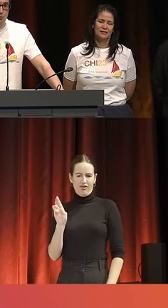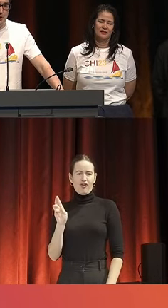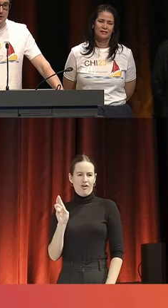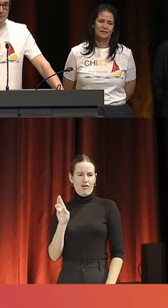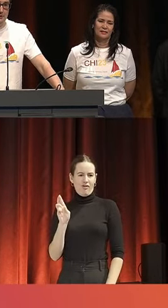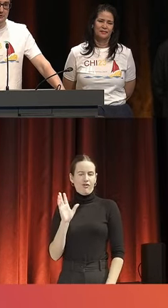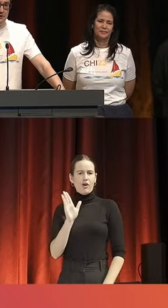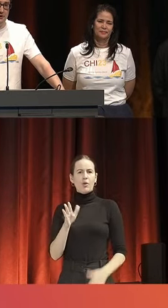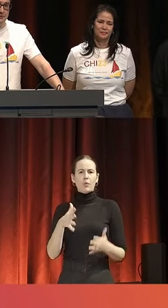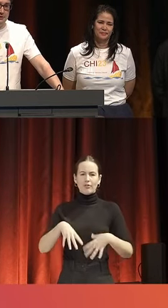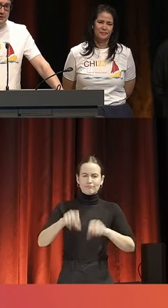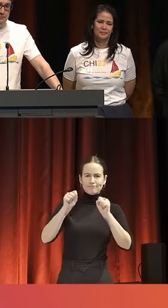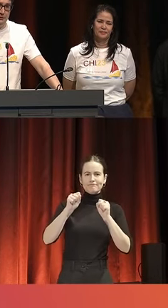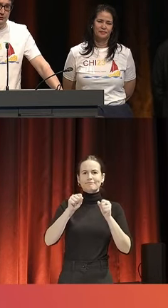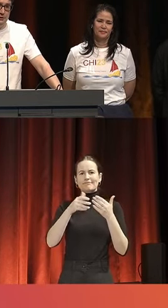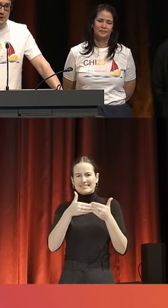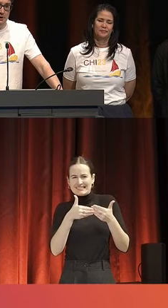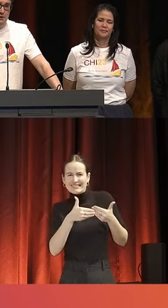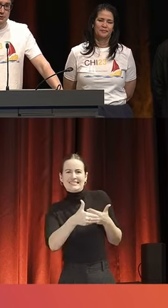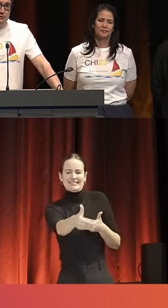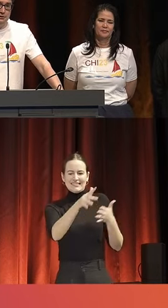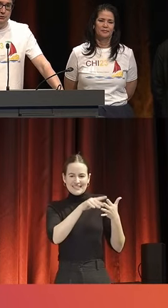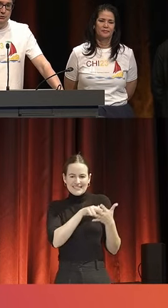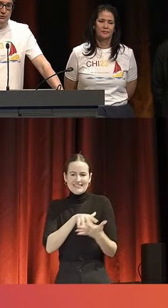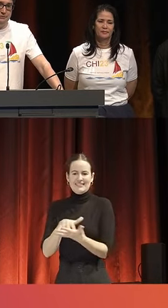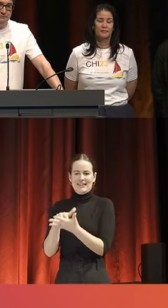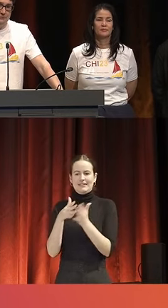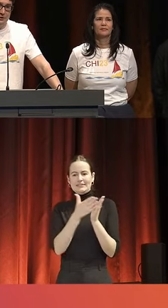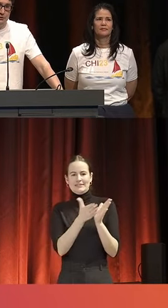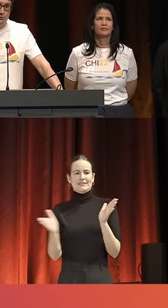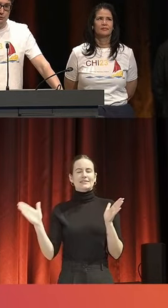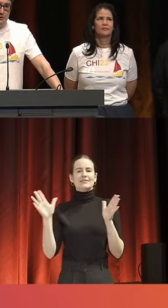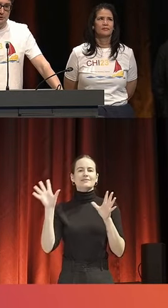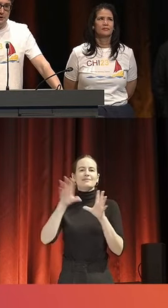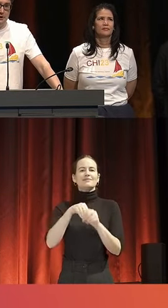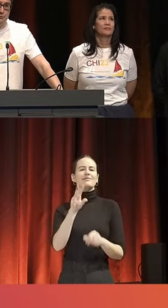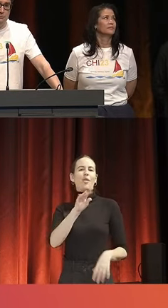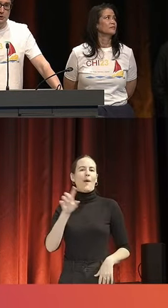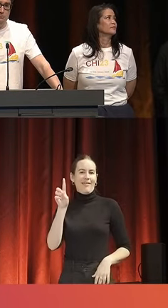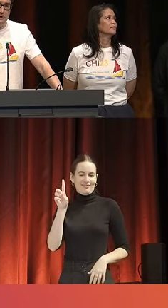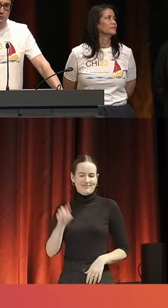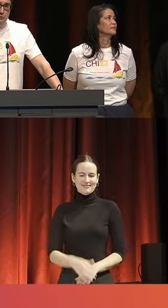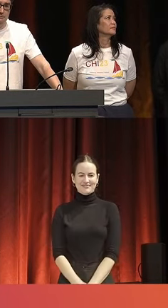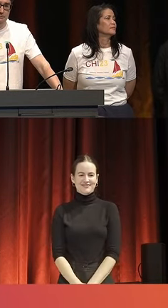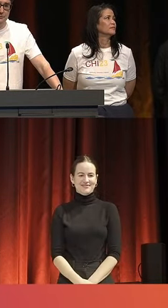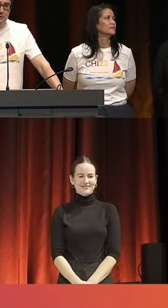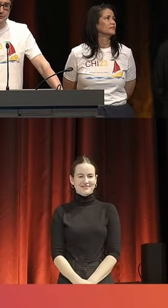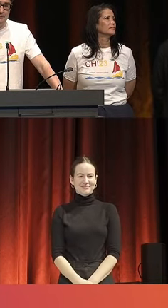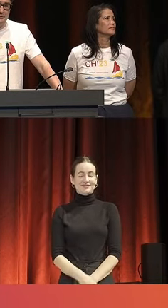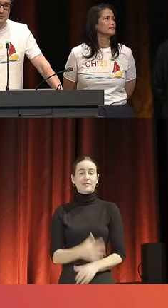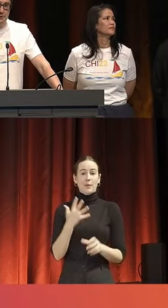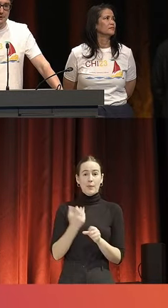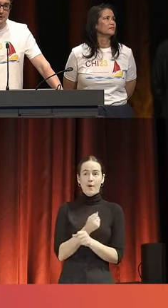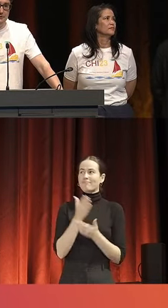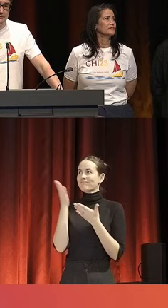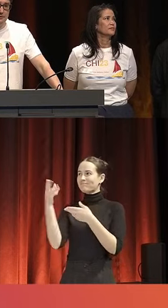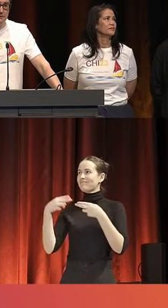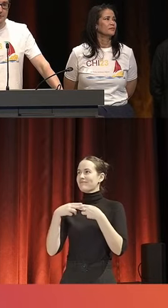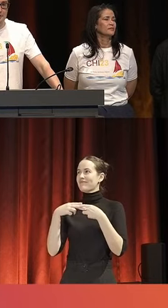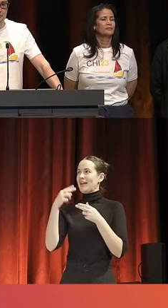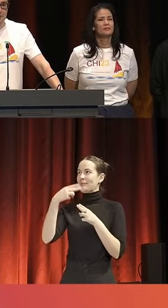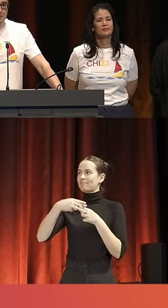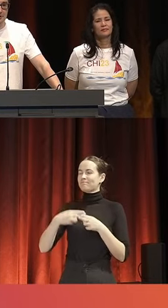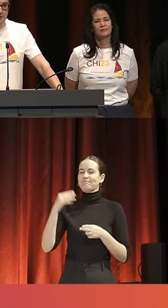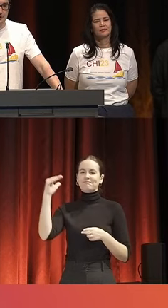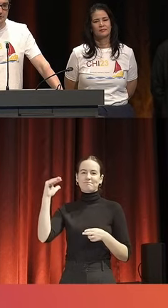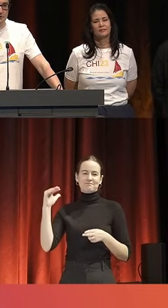in the Wild by Teresa Schmelter, Lucie Kruse, Sukran Karasumangolo, Sebastian Rings,